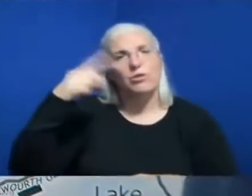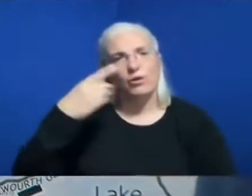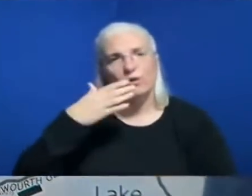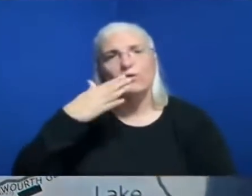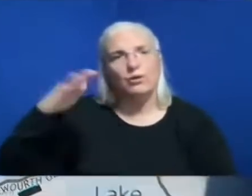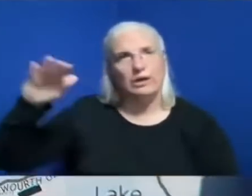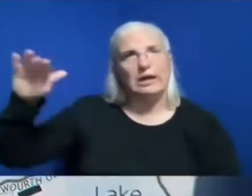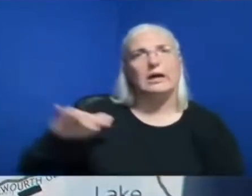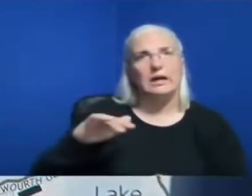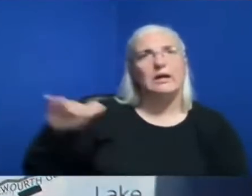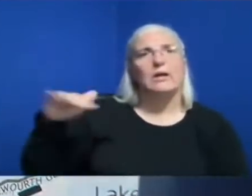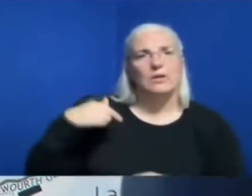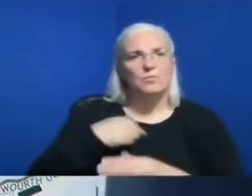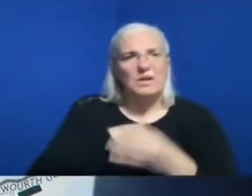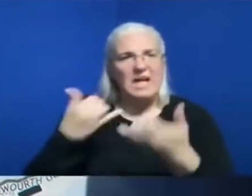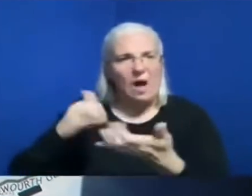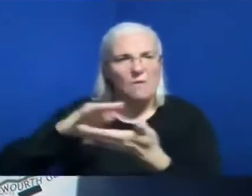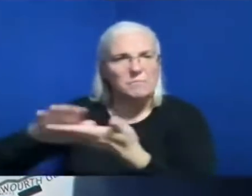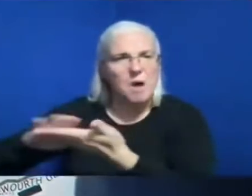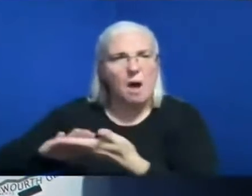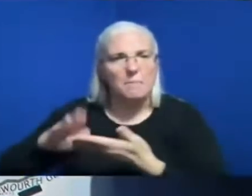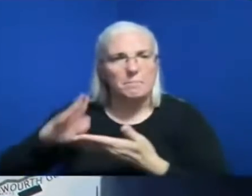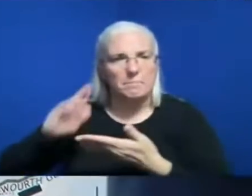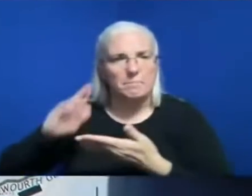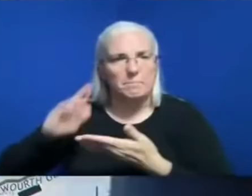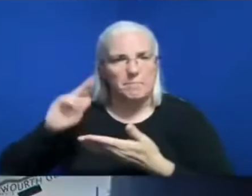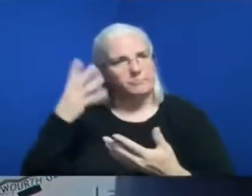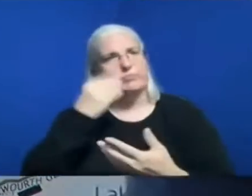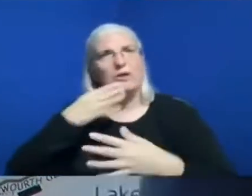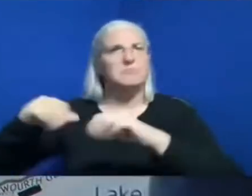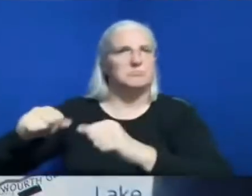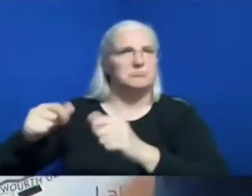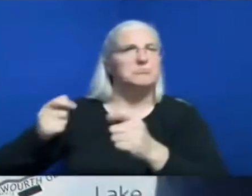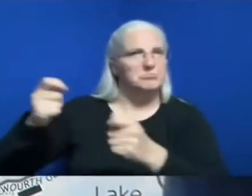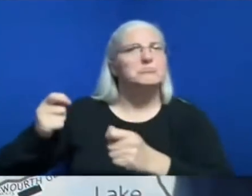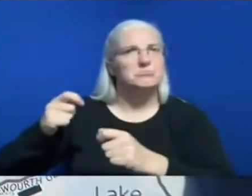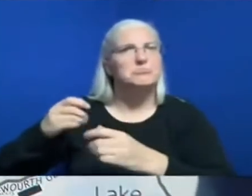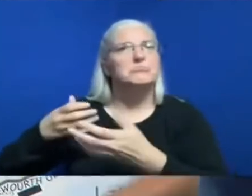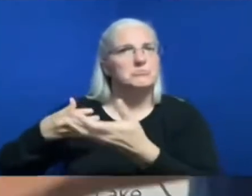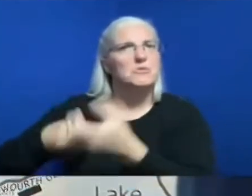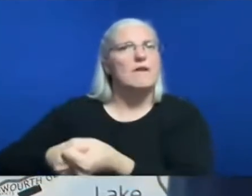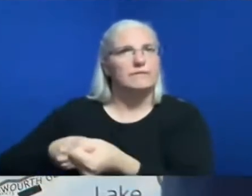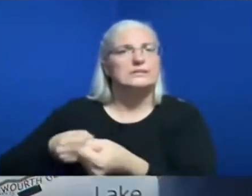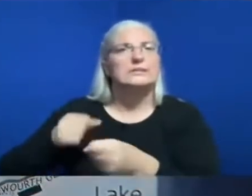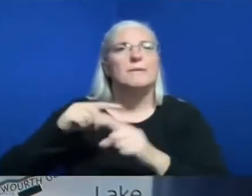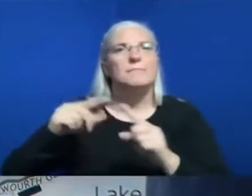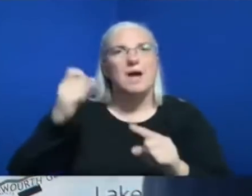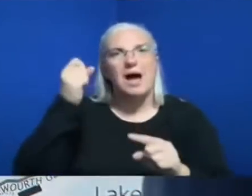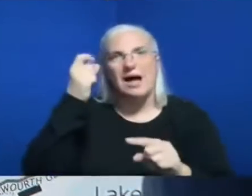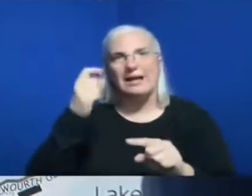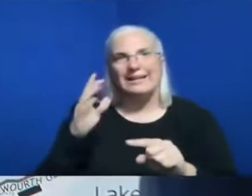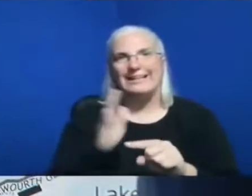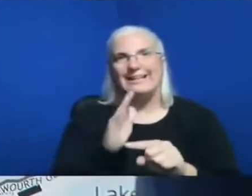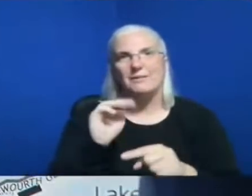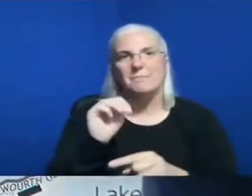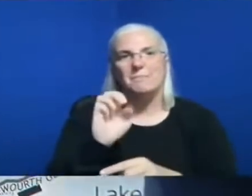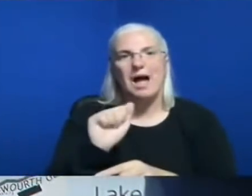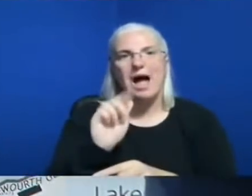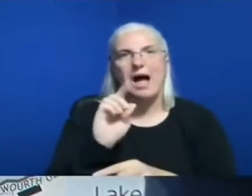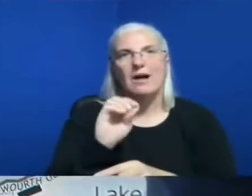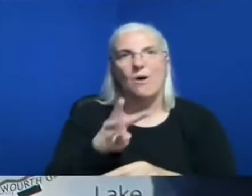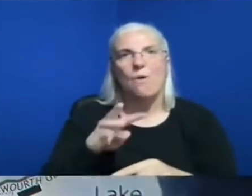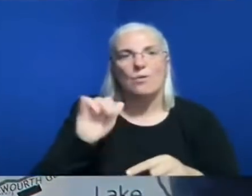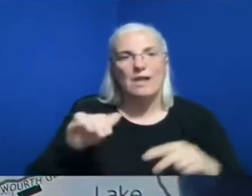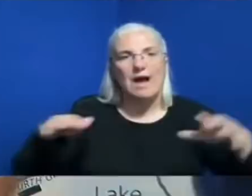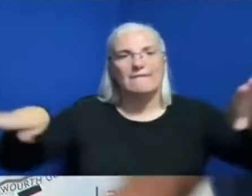everything on the right side continues to look really good and mopped up. But out here in the meadow areas and into these canyons, these canyons that run up